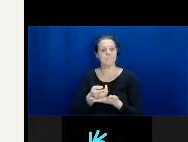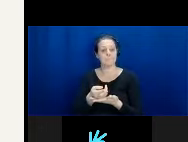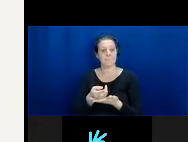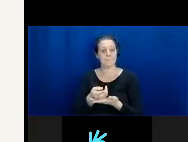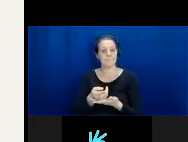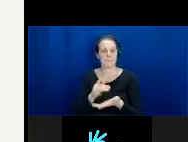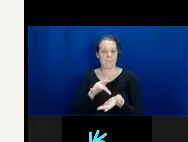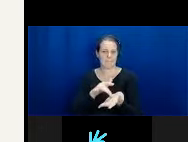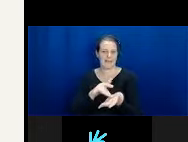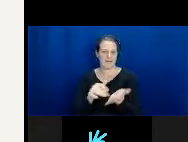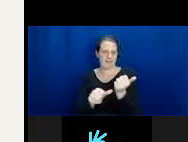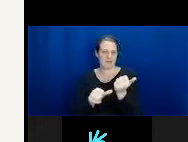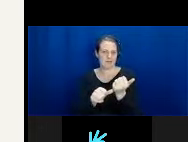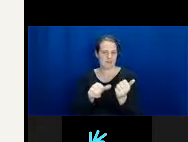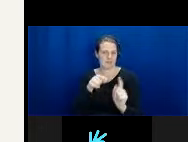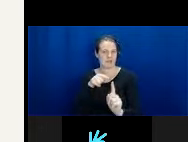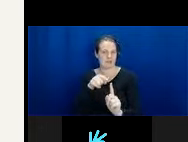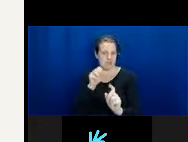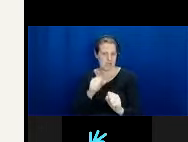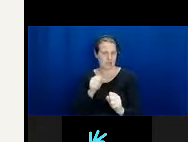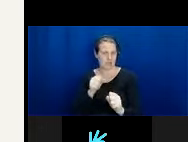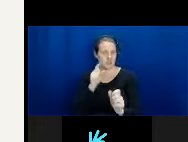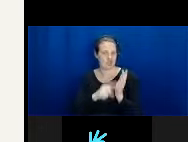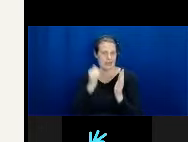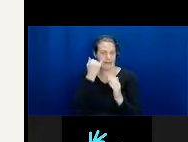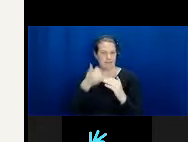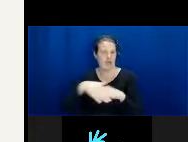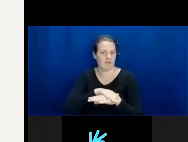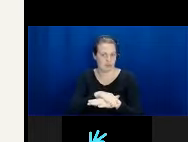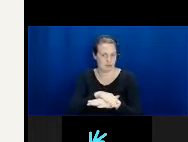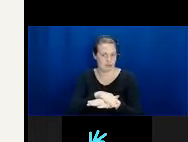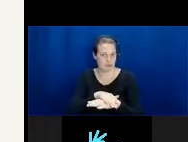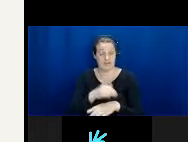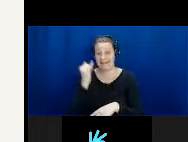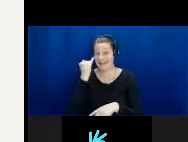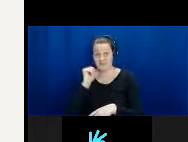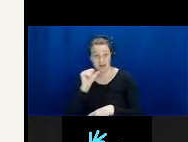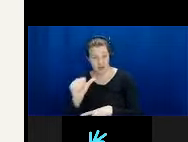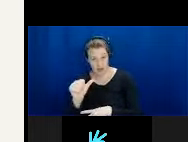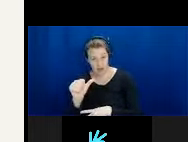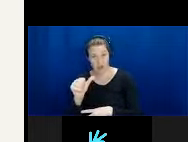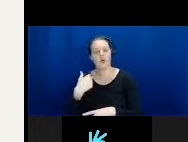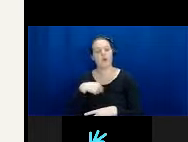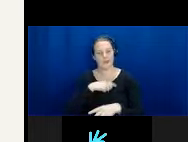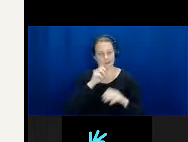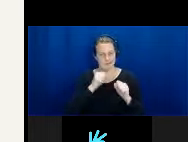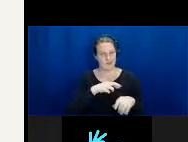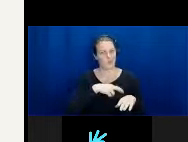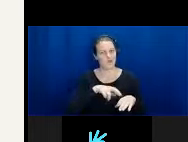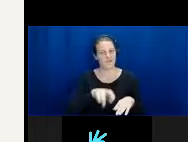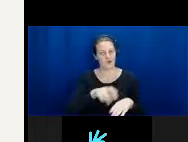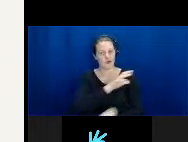medical assistants are very good at making sure you have coverage. And if you do not, we can always refer you to a